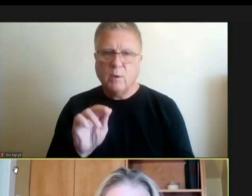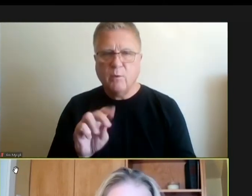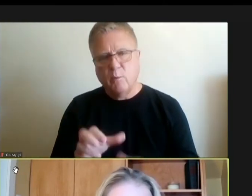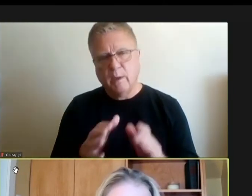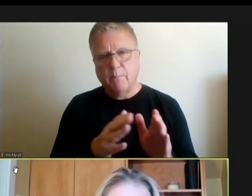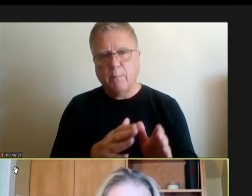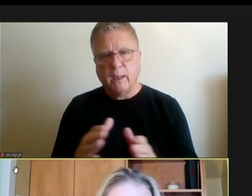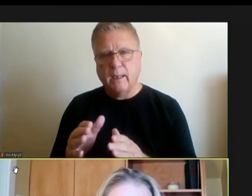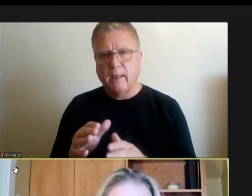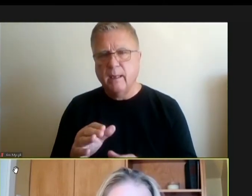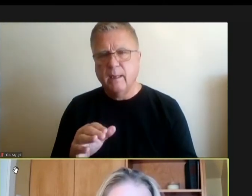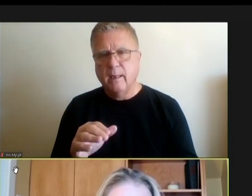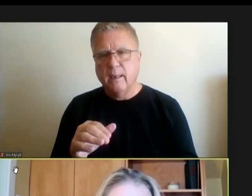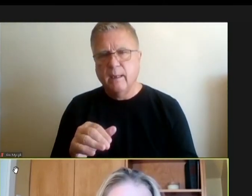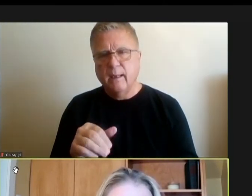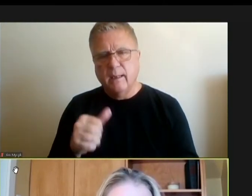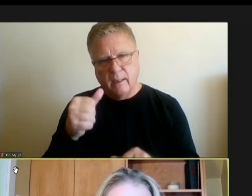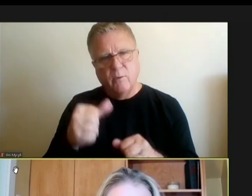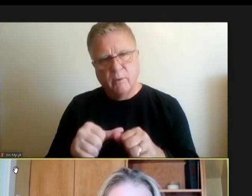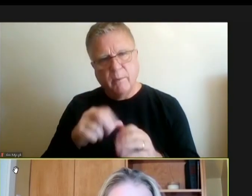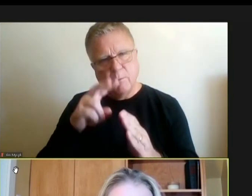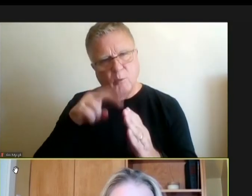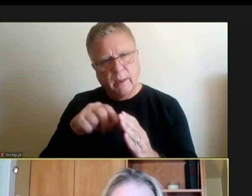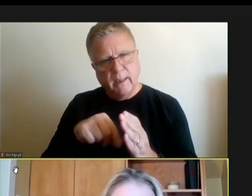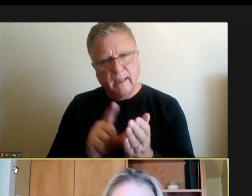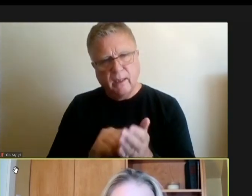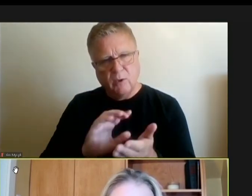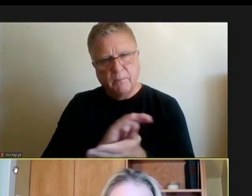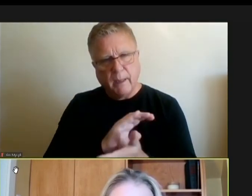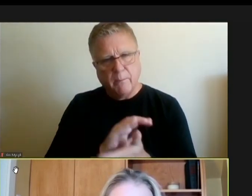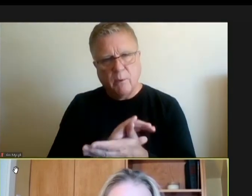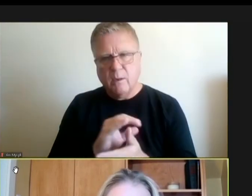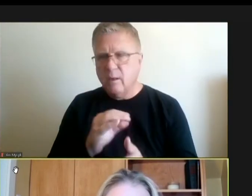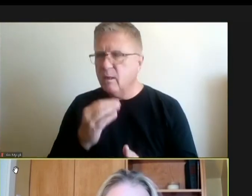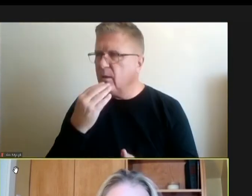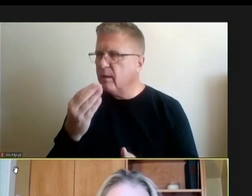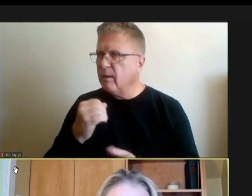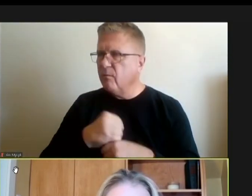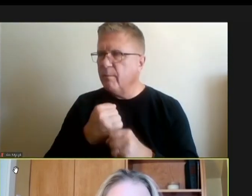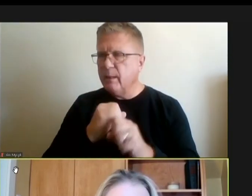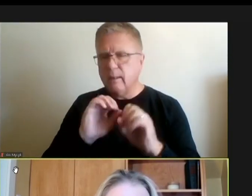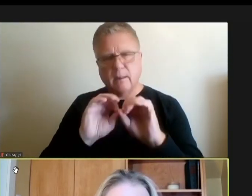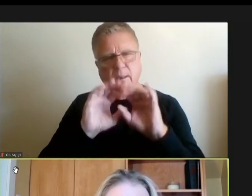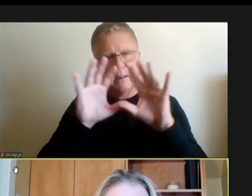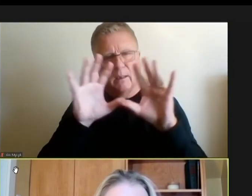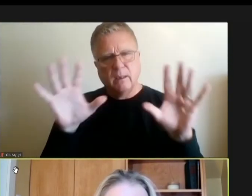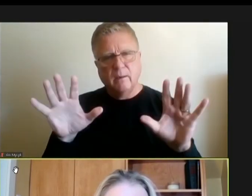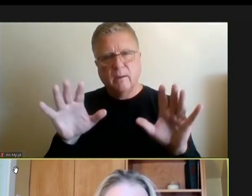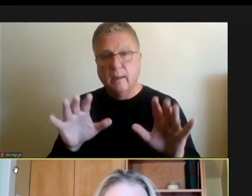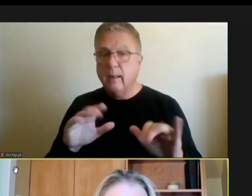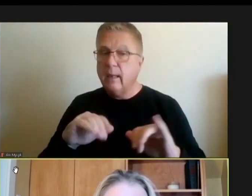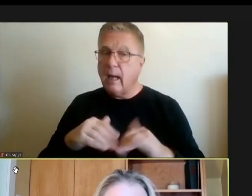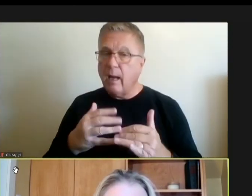I also recall reading that in the newspaper. So thank you for clarifying that and how that might be impacted